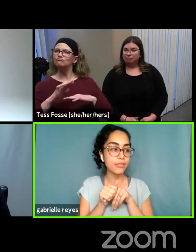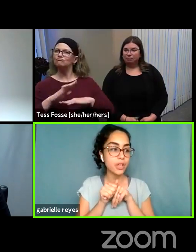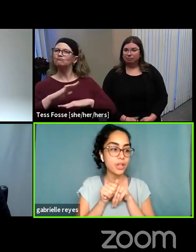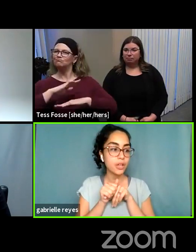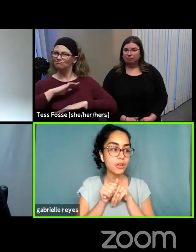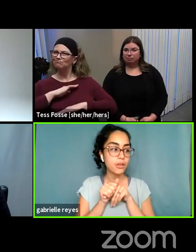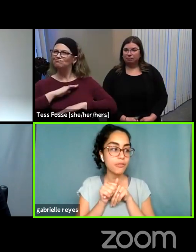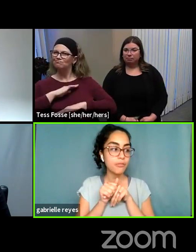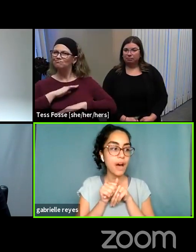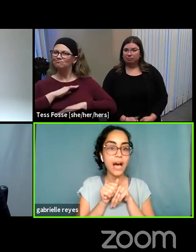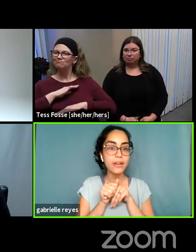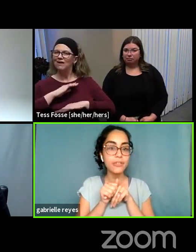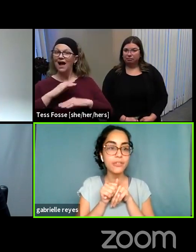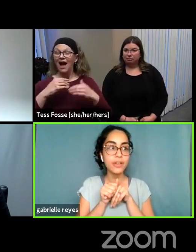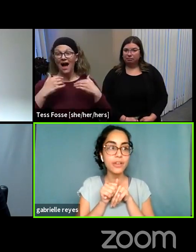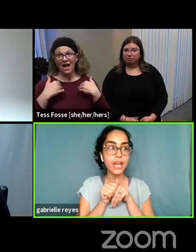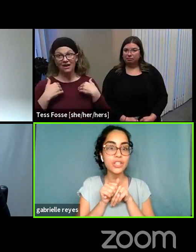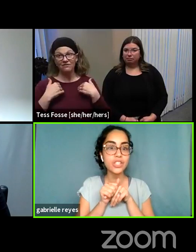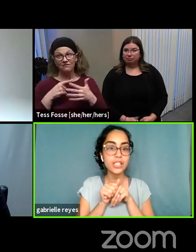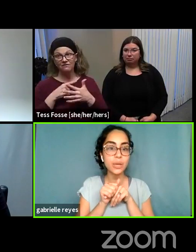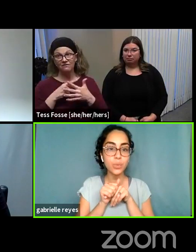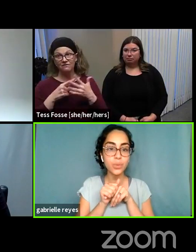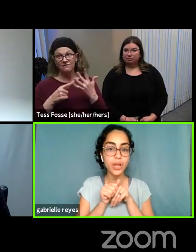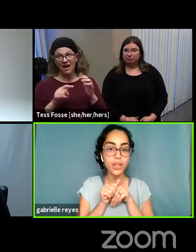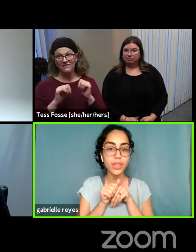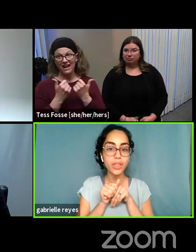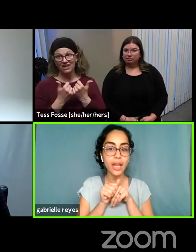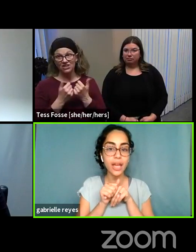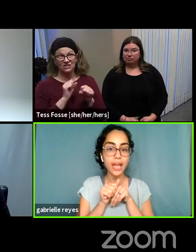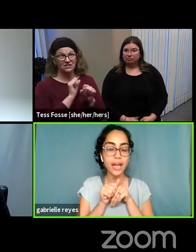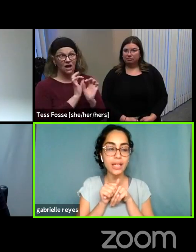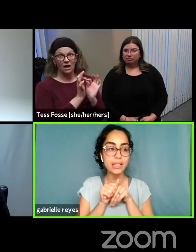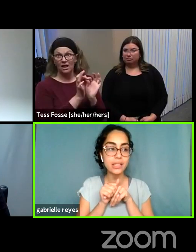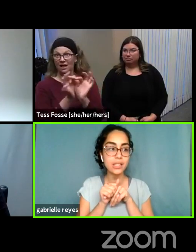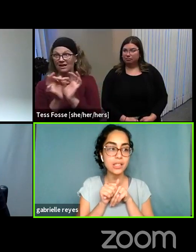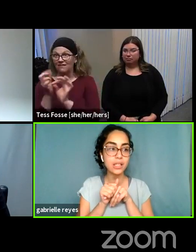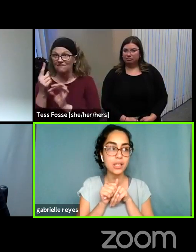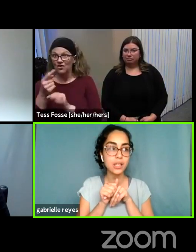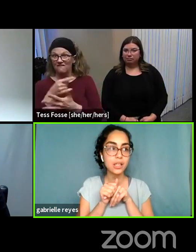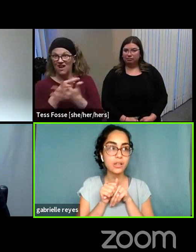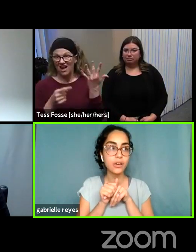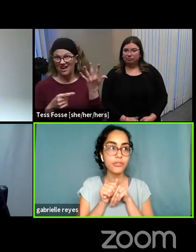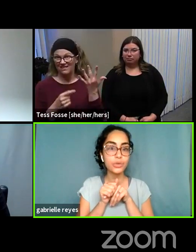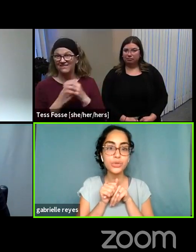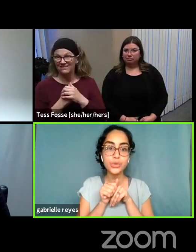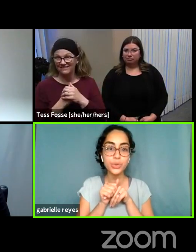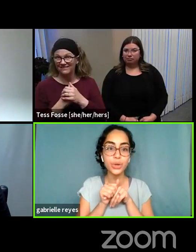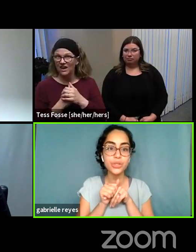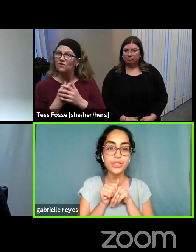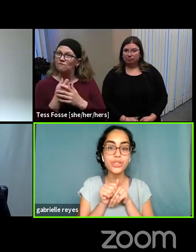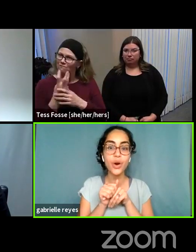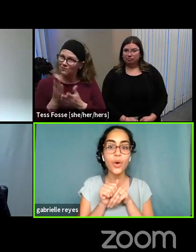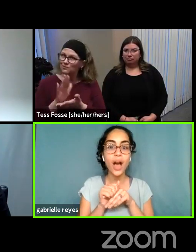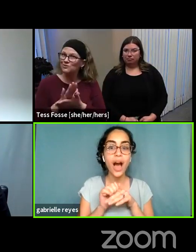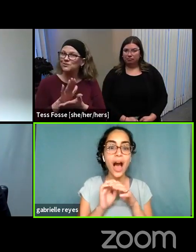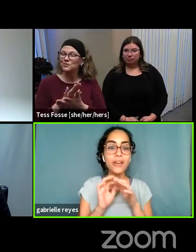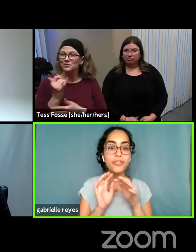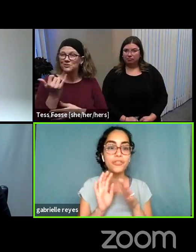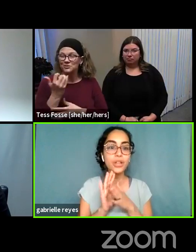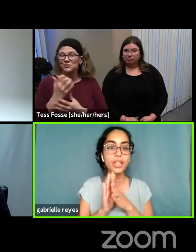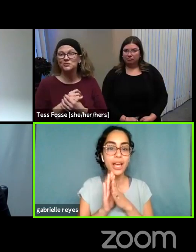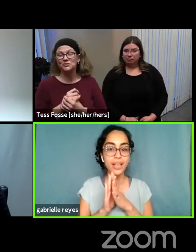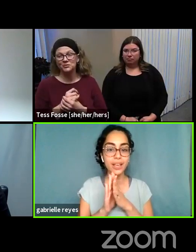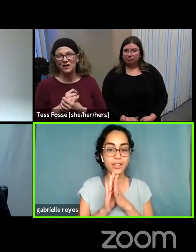have 5 agencies I'm working with and a few schools. So